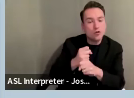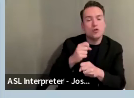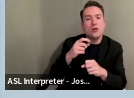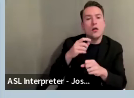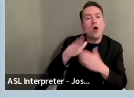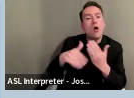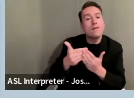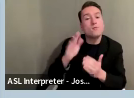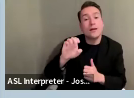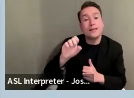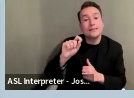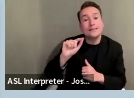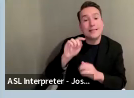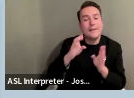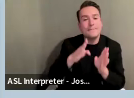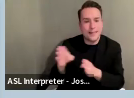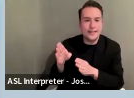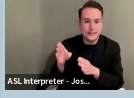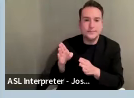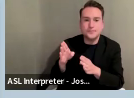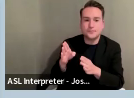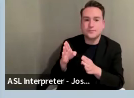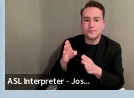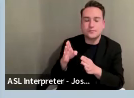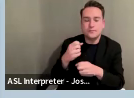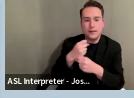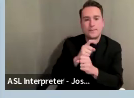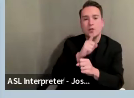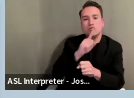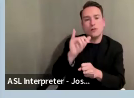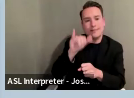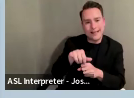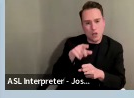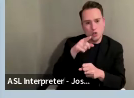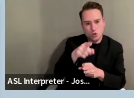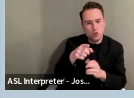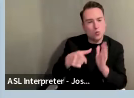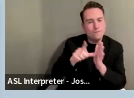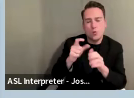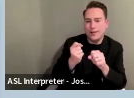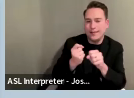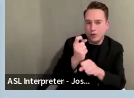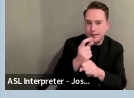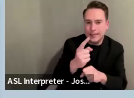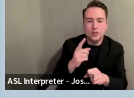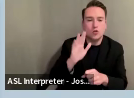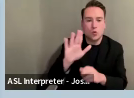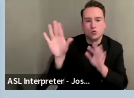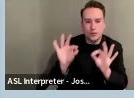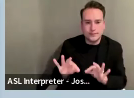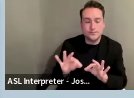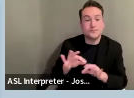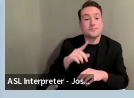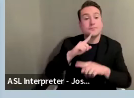estate planning documents a once over to ensure that you like your choices. If possible, depending